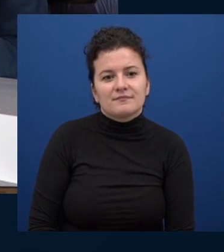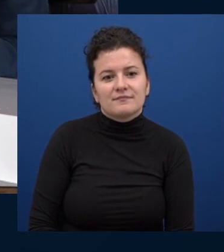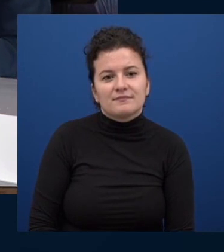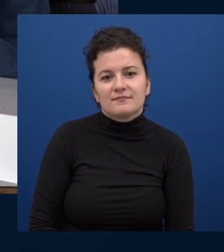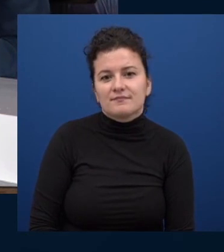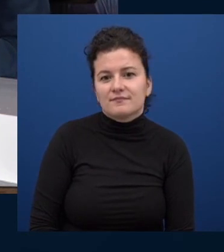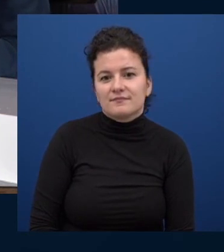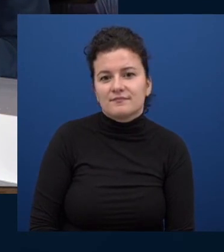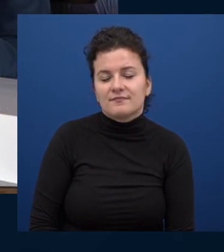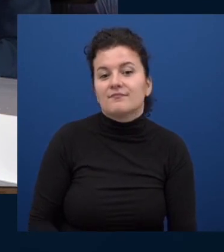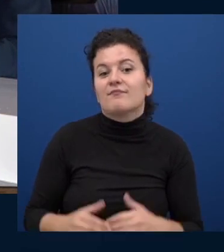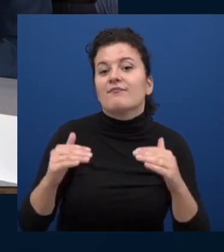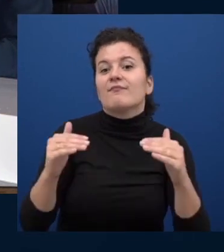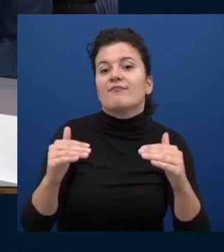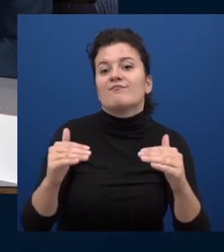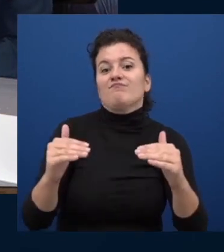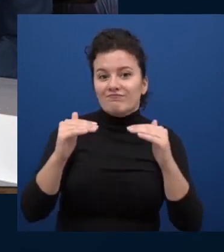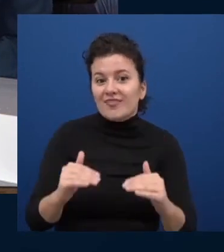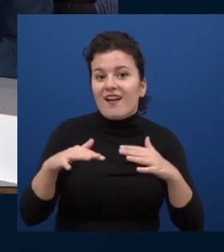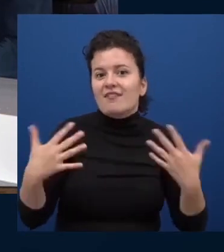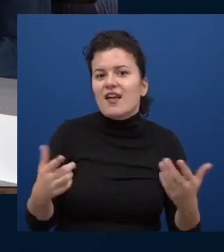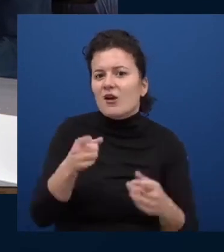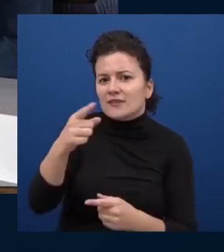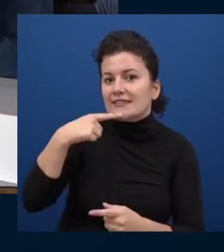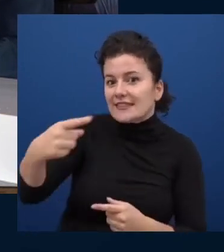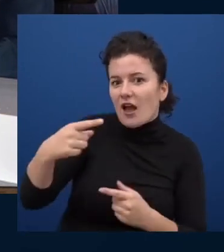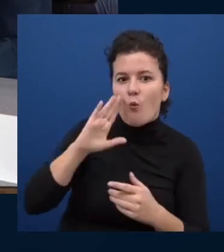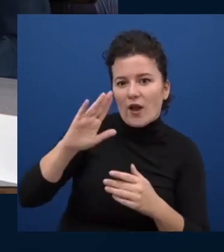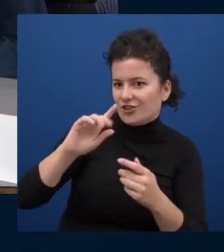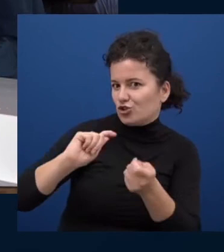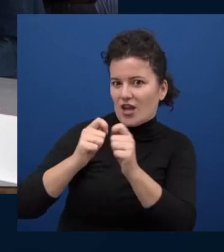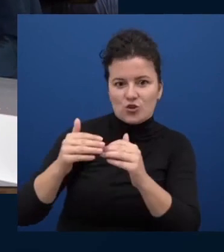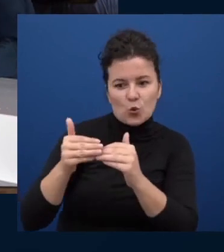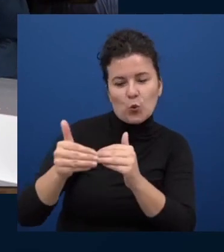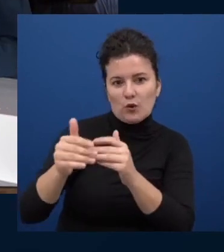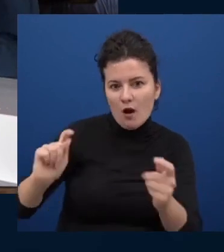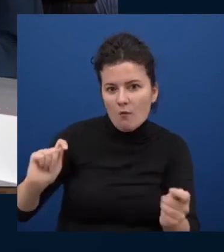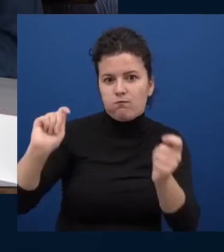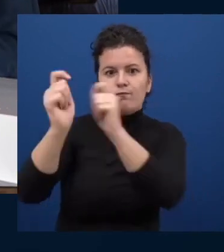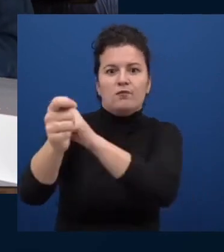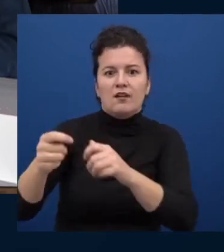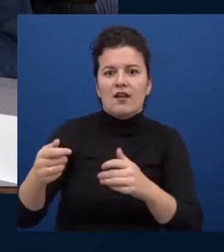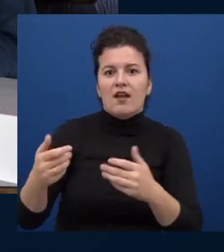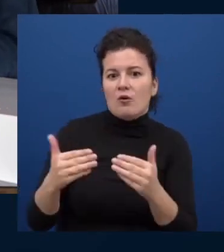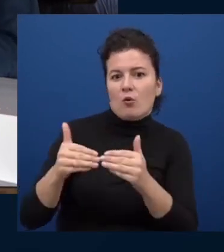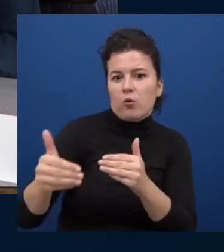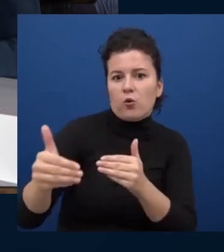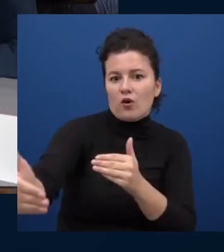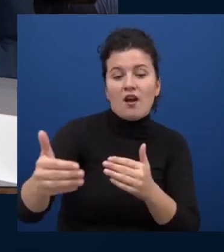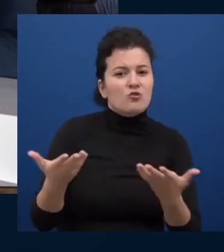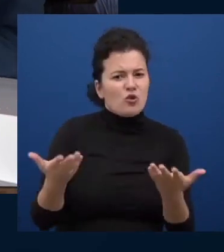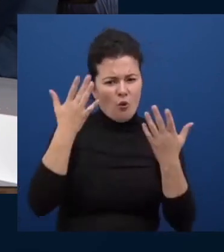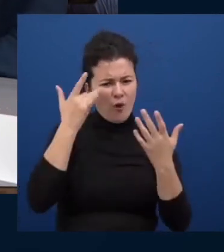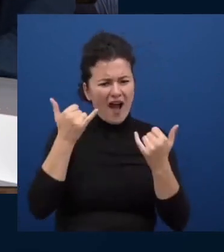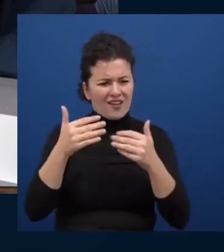expect breaking changes in the future. So the question is, why aren't you just taking the hit and changing AngularJS at the same time as well, if